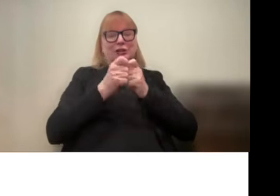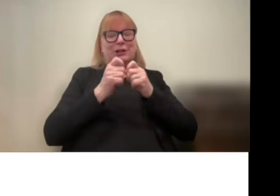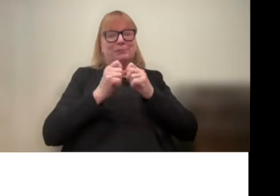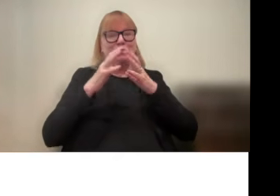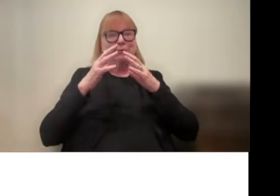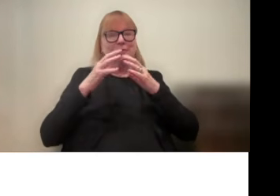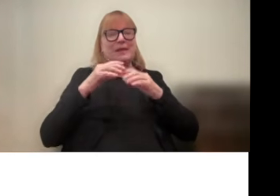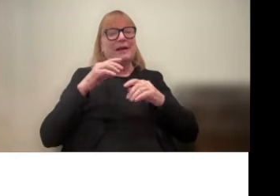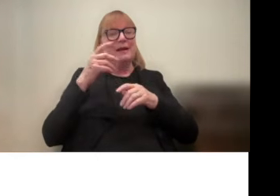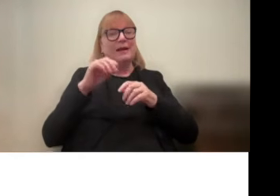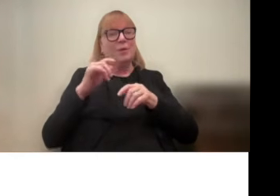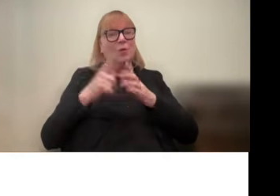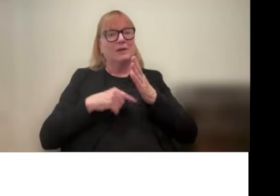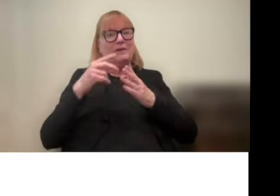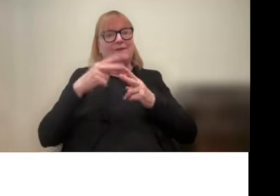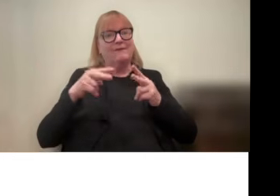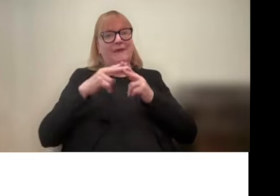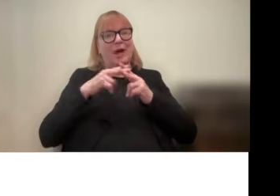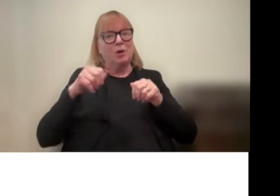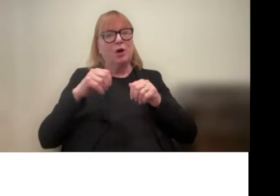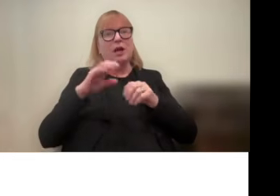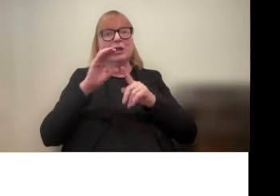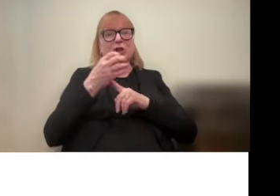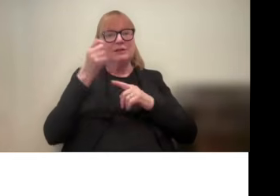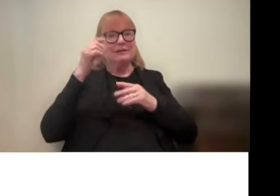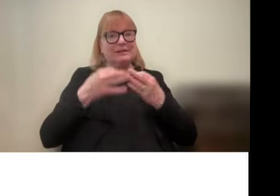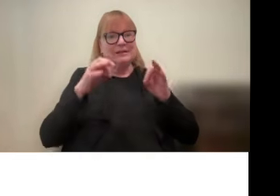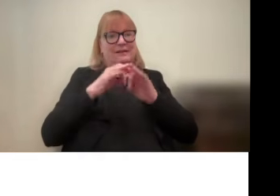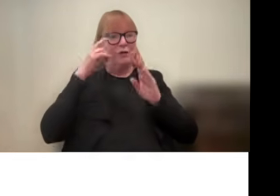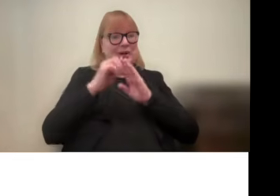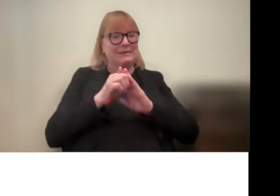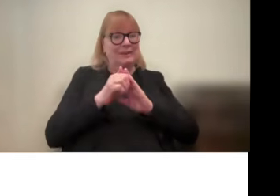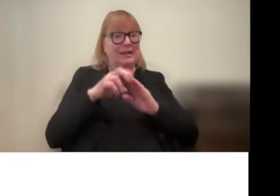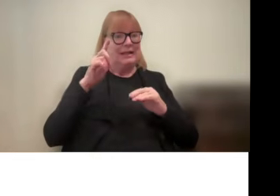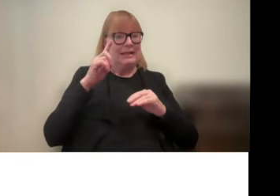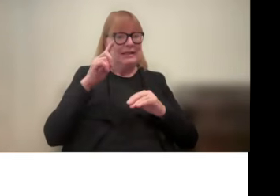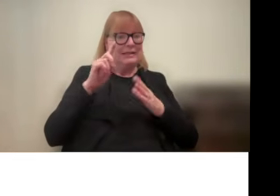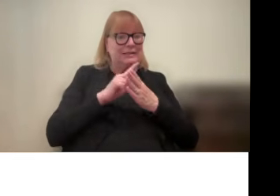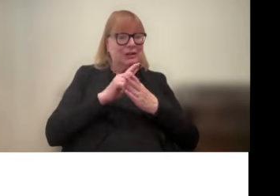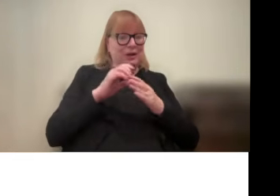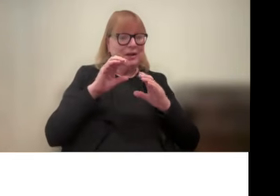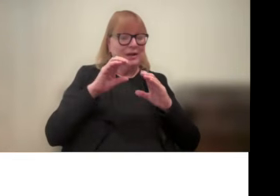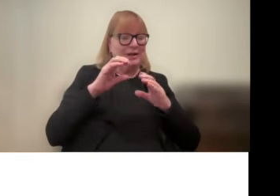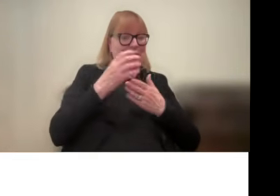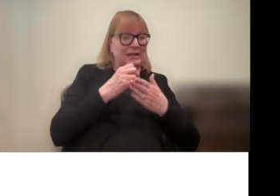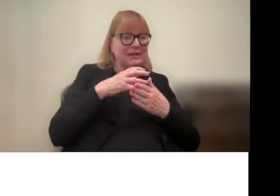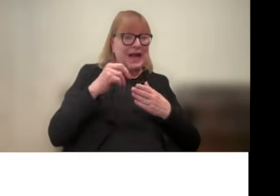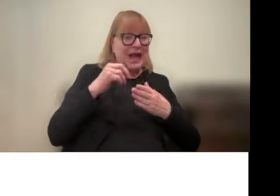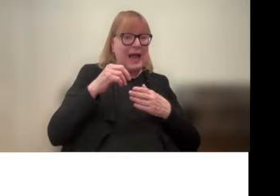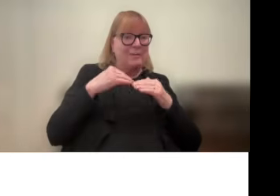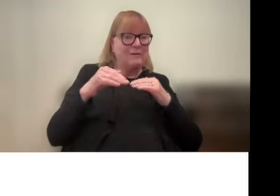what's considered valuable or culturally significant. For instance, digital collections and platforms